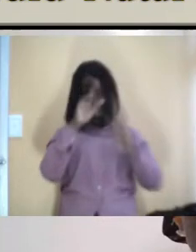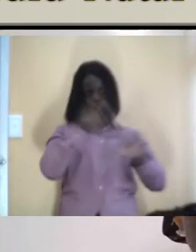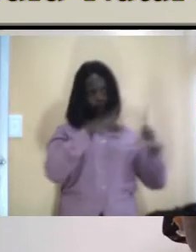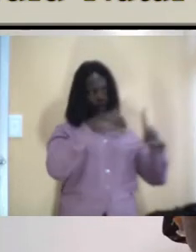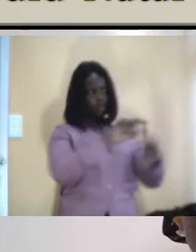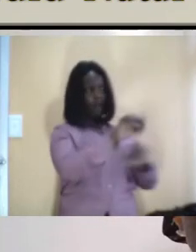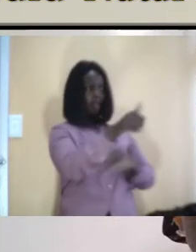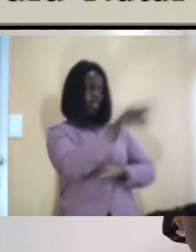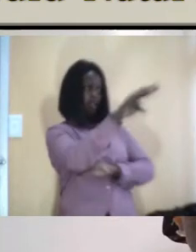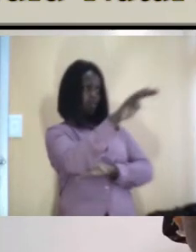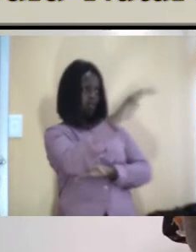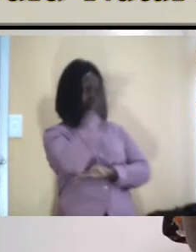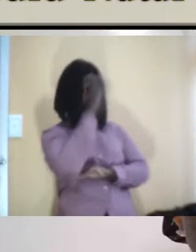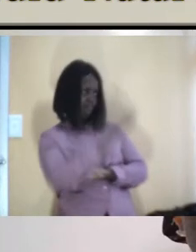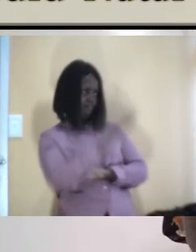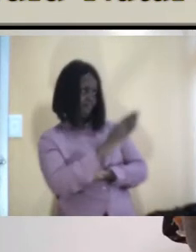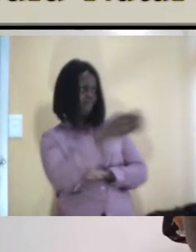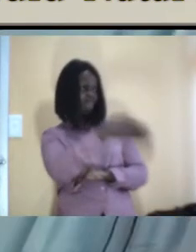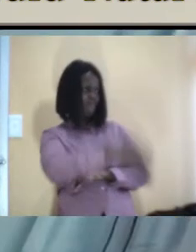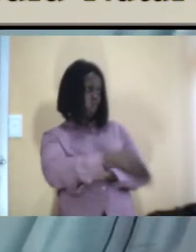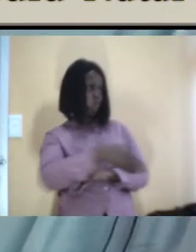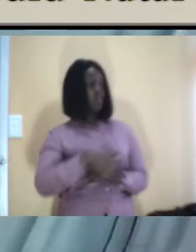no-MEC